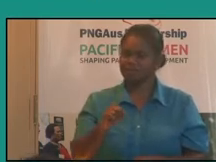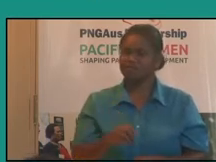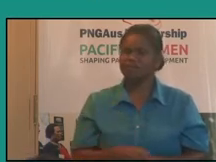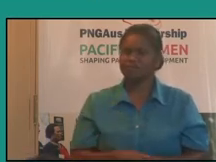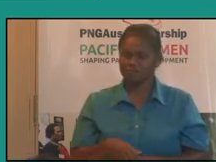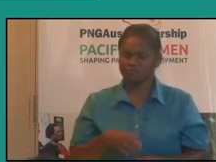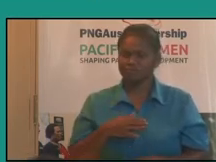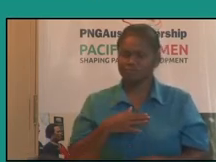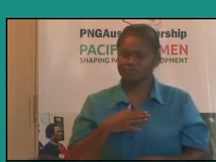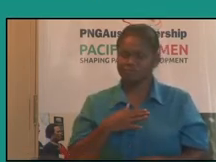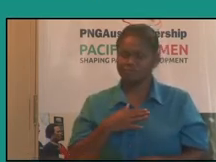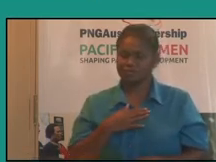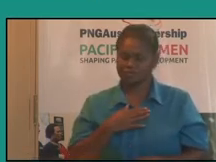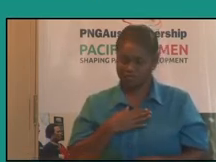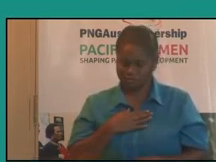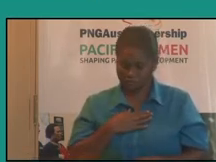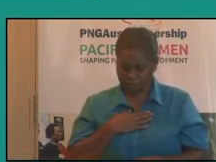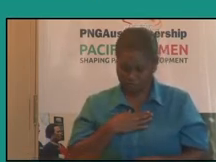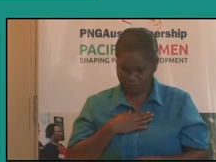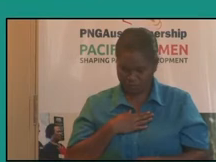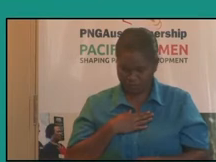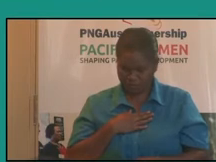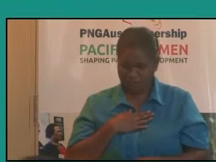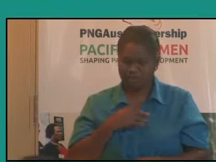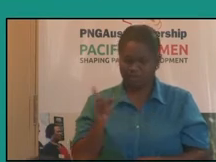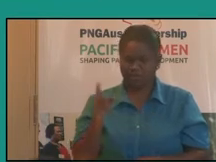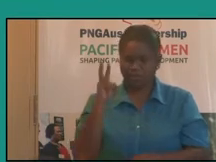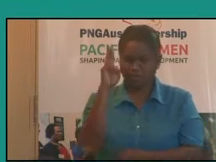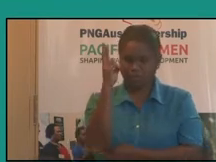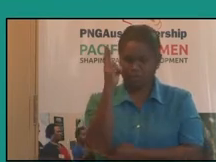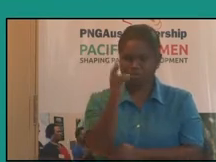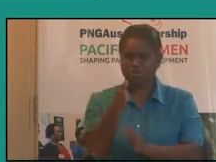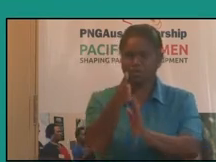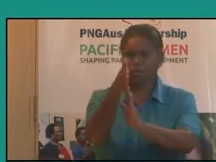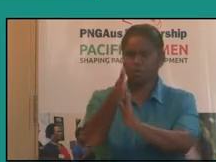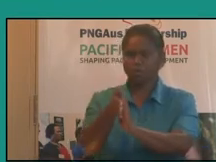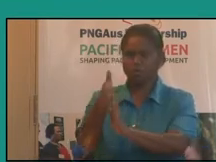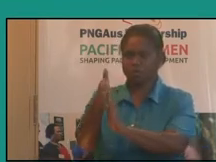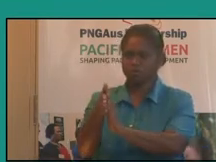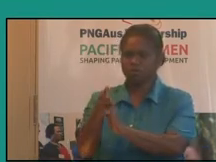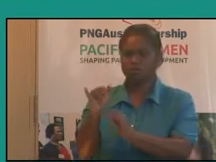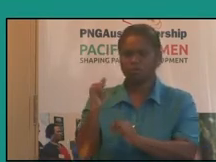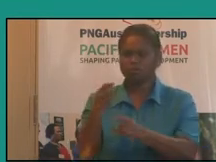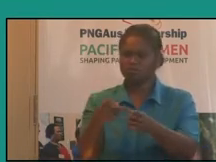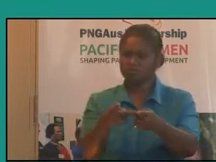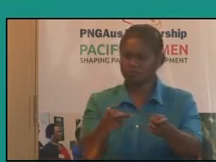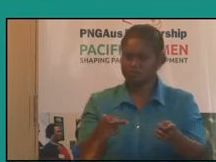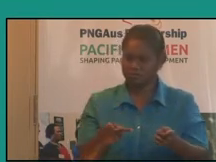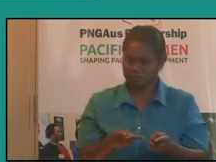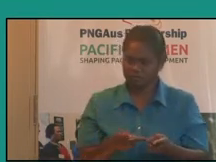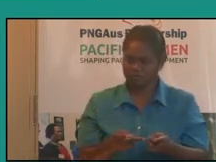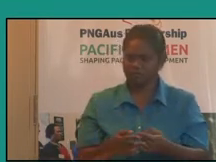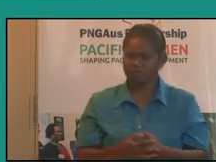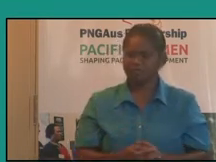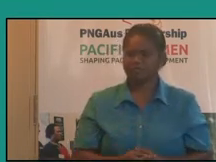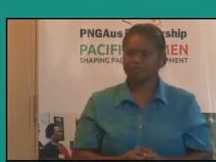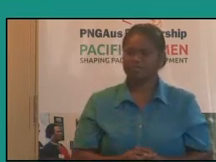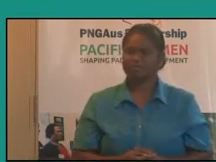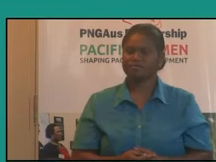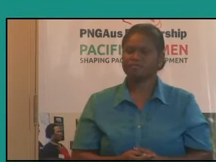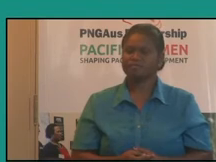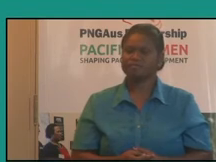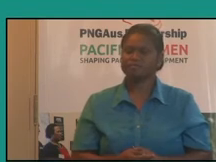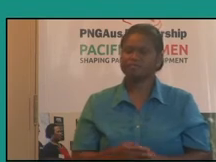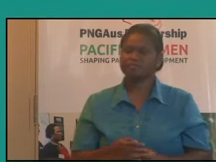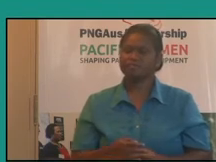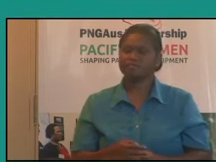represent wards, and whether the wards are willing, that's a different story. But from the heads representing the wards, they say yes,